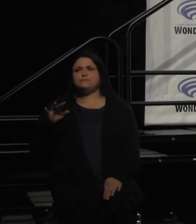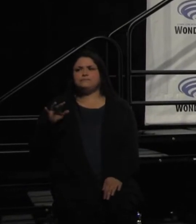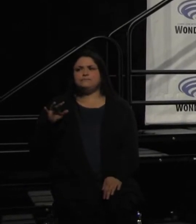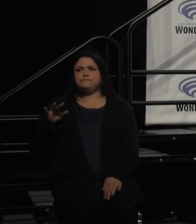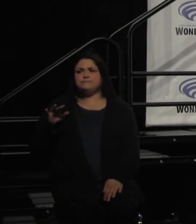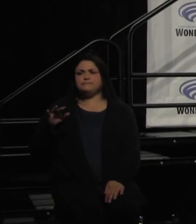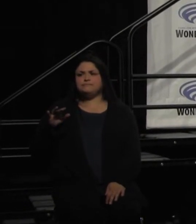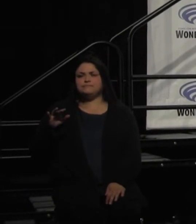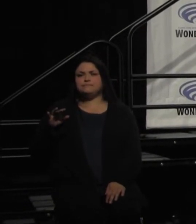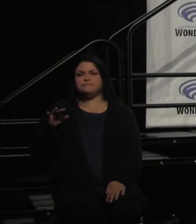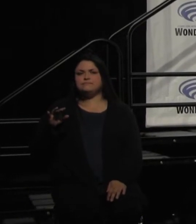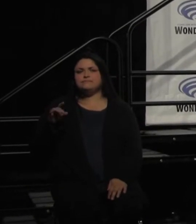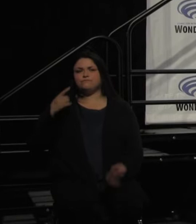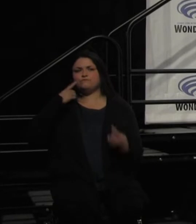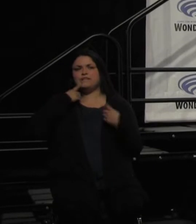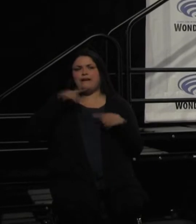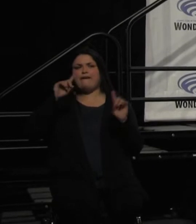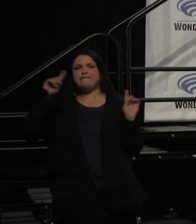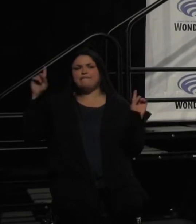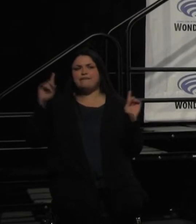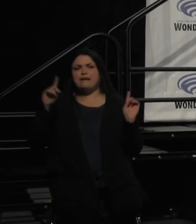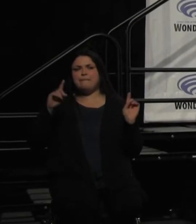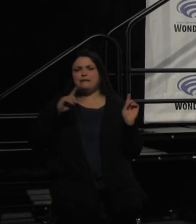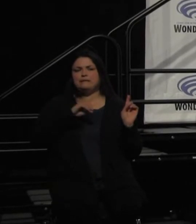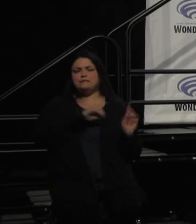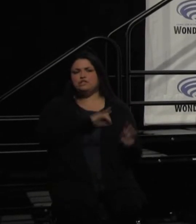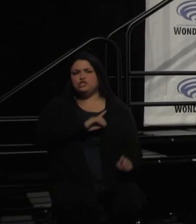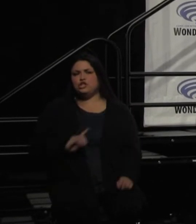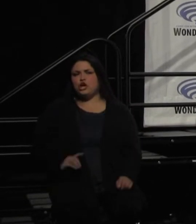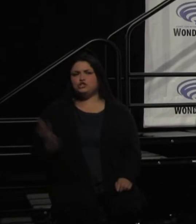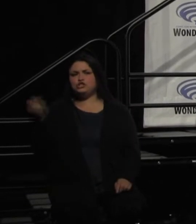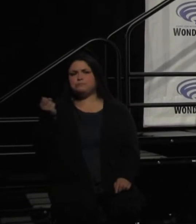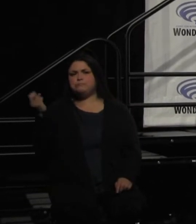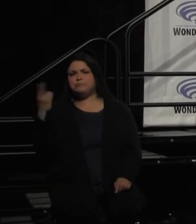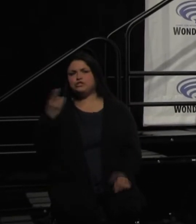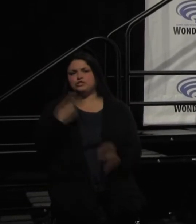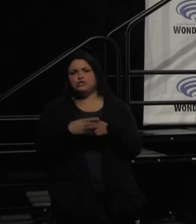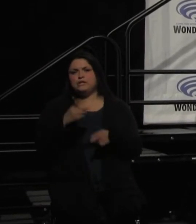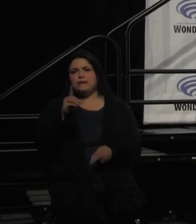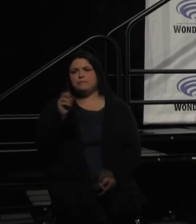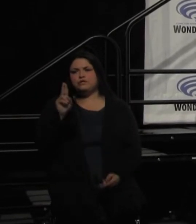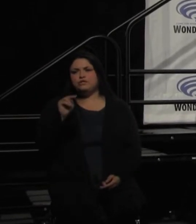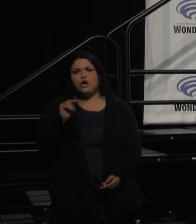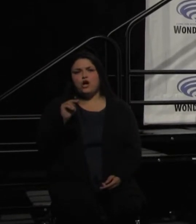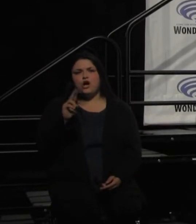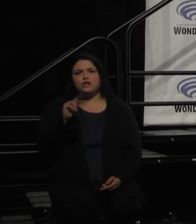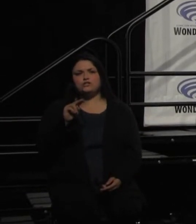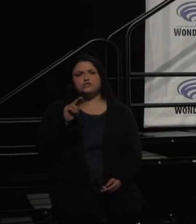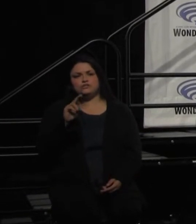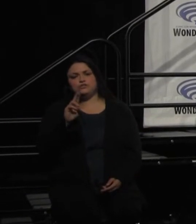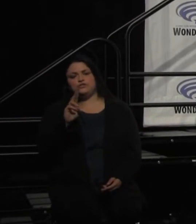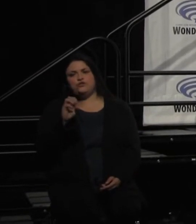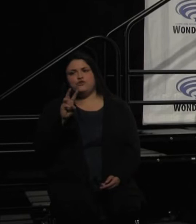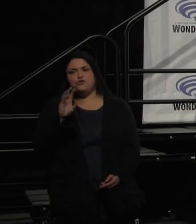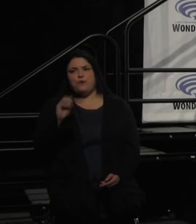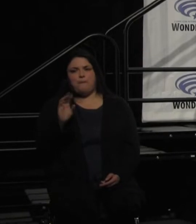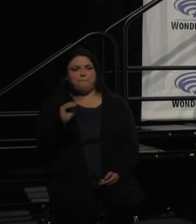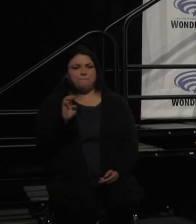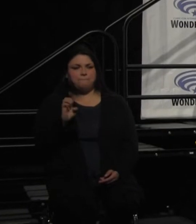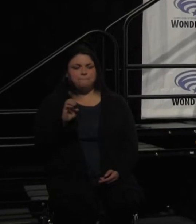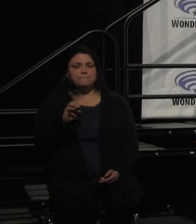there was a very famous Dodger pitcher named Don Newcomb. Anybody remember Don Newcomb? Big